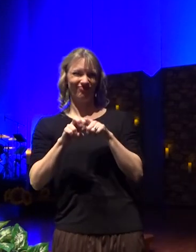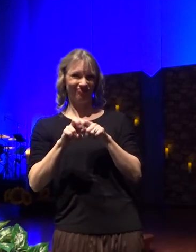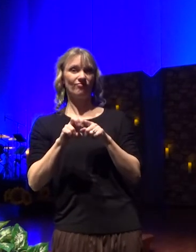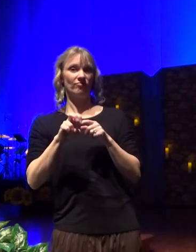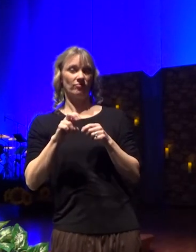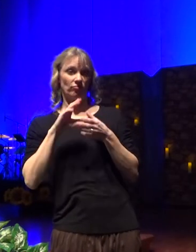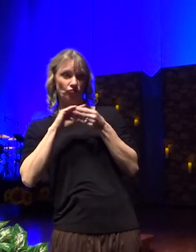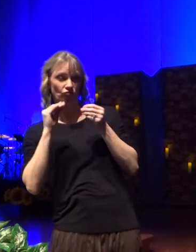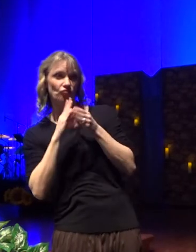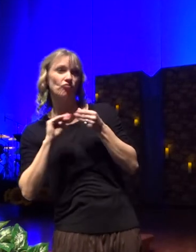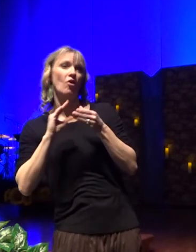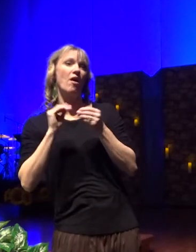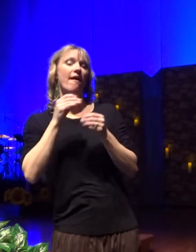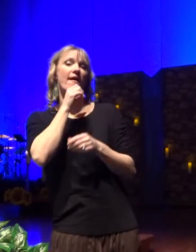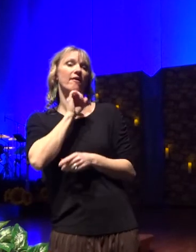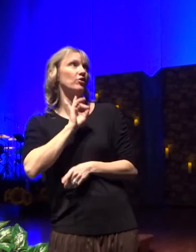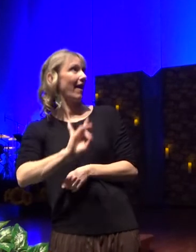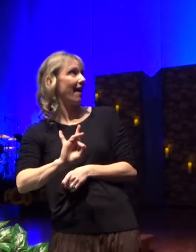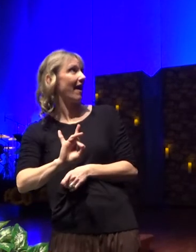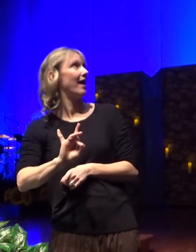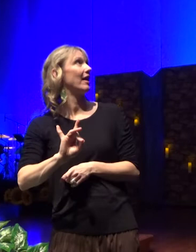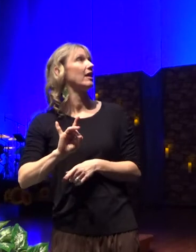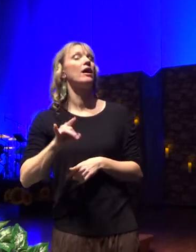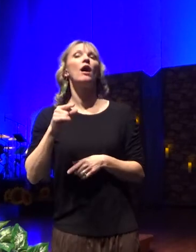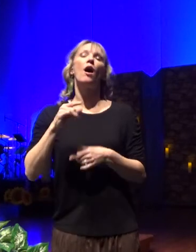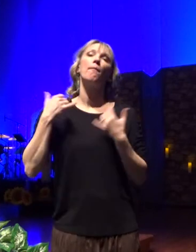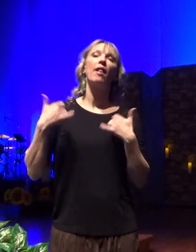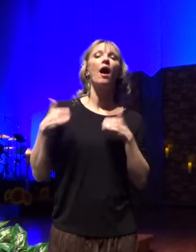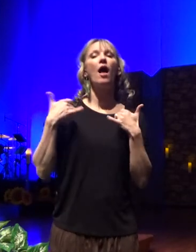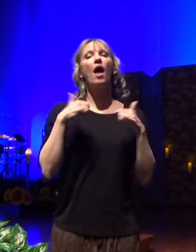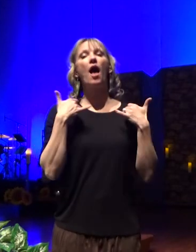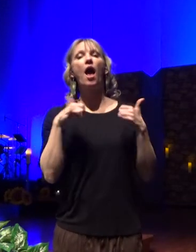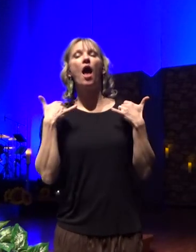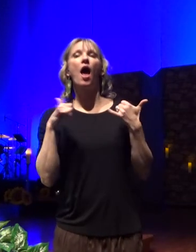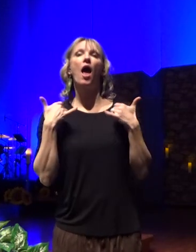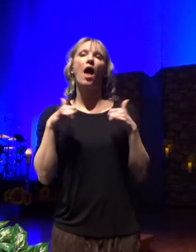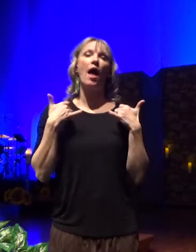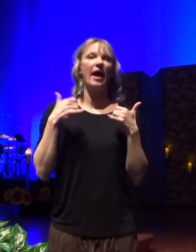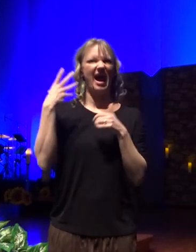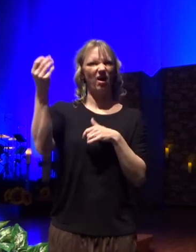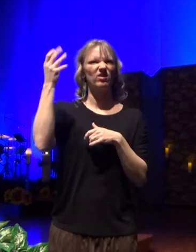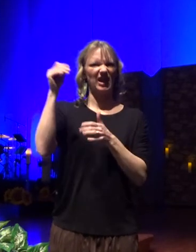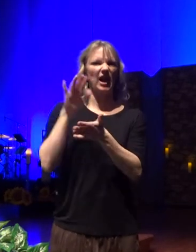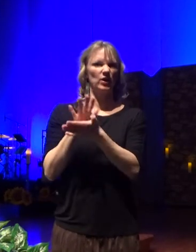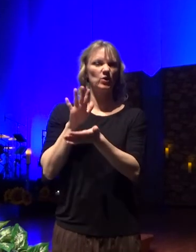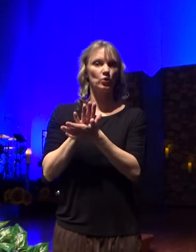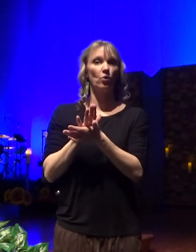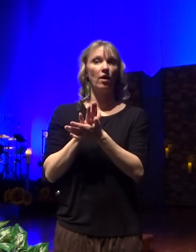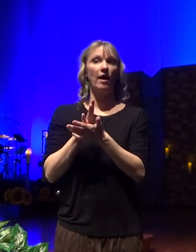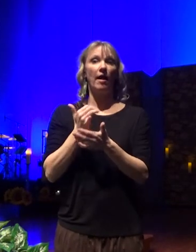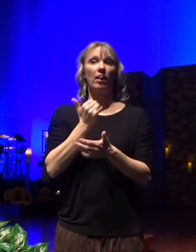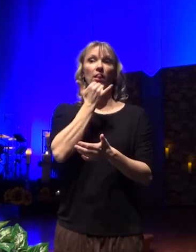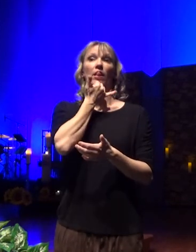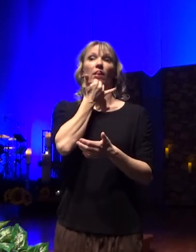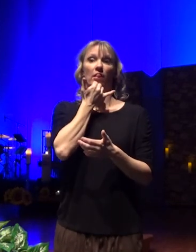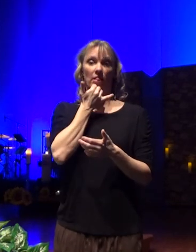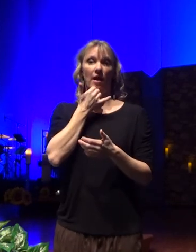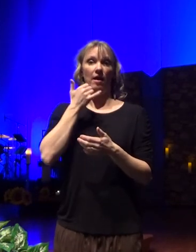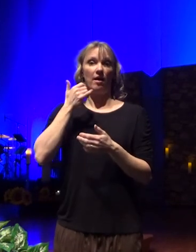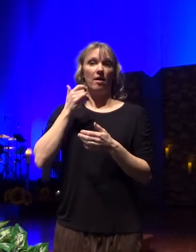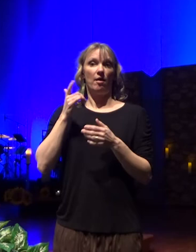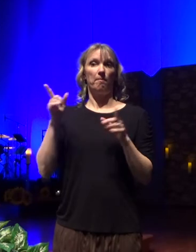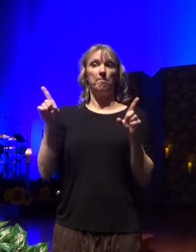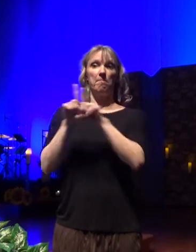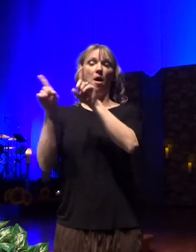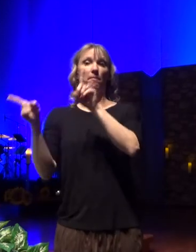he was 8 years old. And when he was 8 years old, he was playing in the playground at school, and he accidentally knocked a kid's glasses